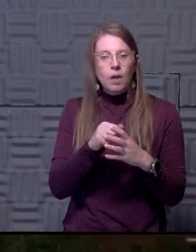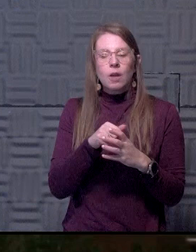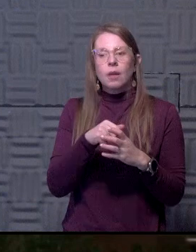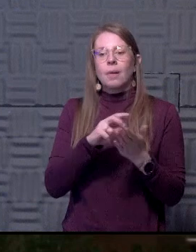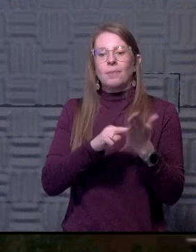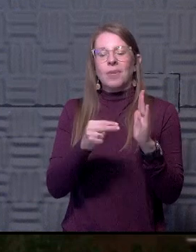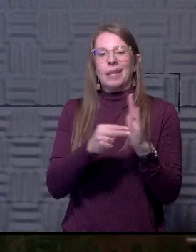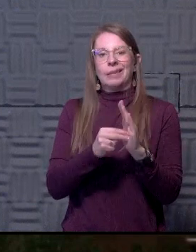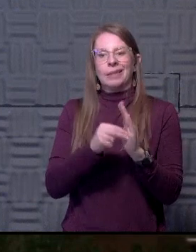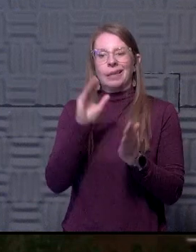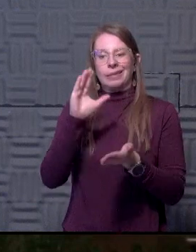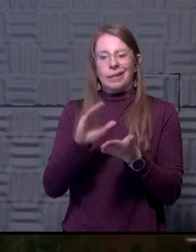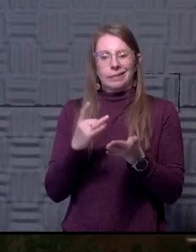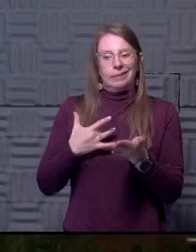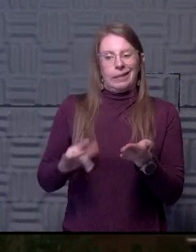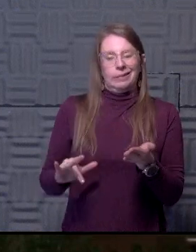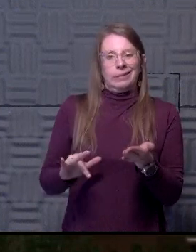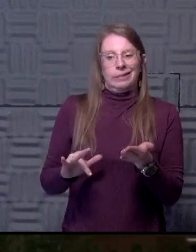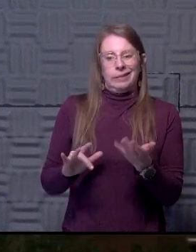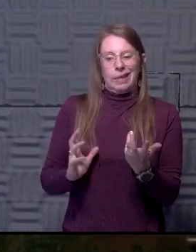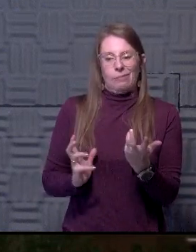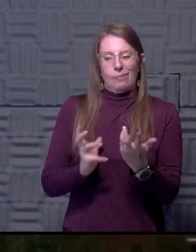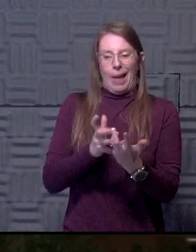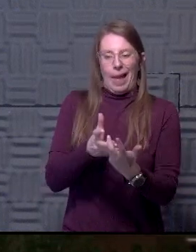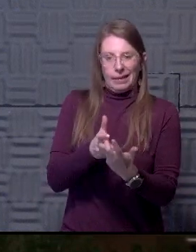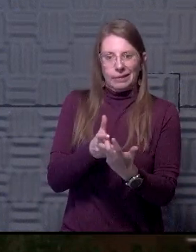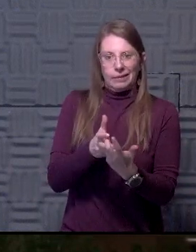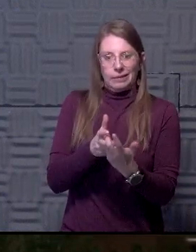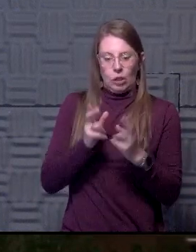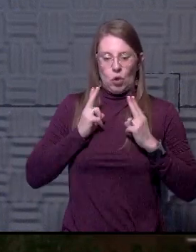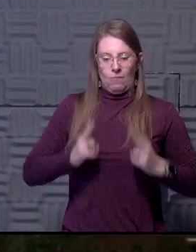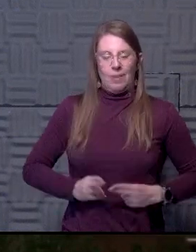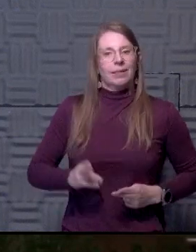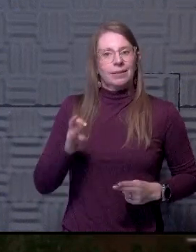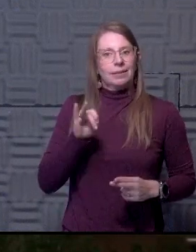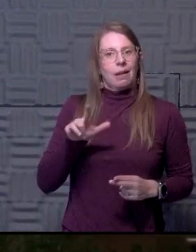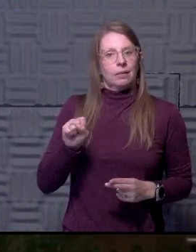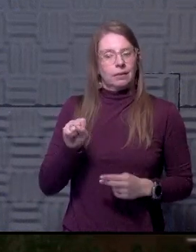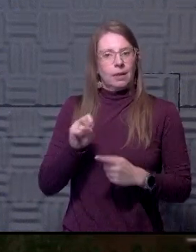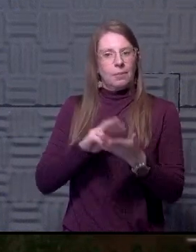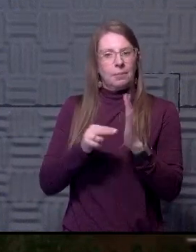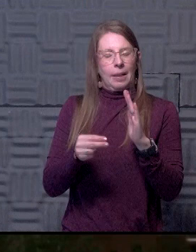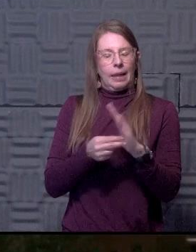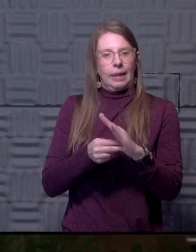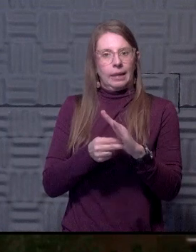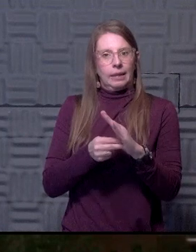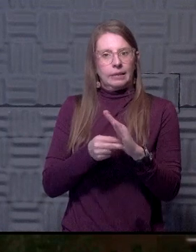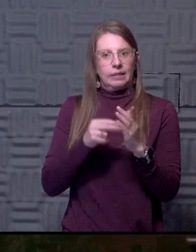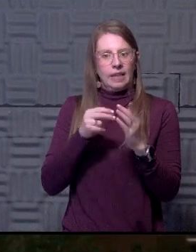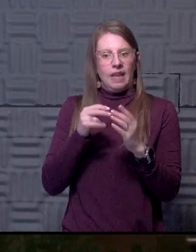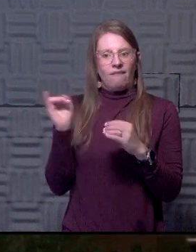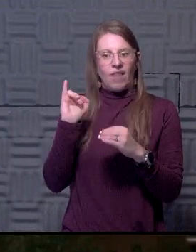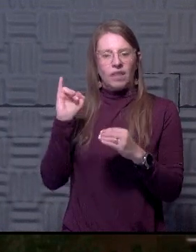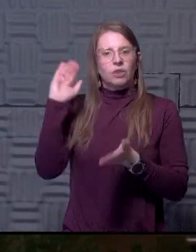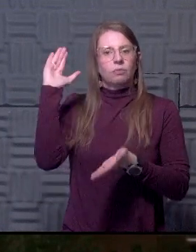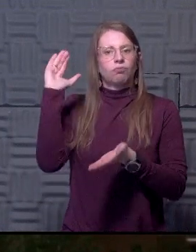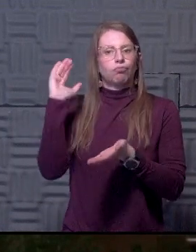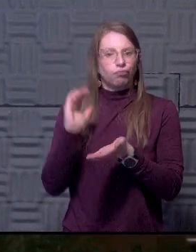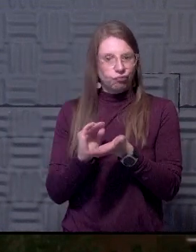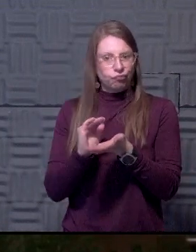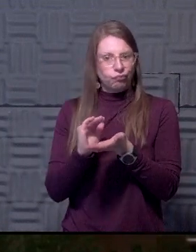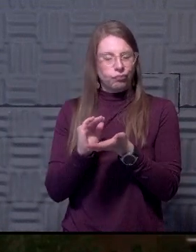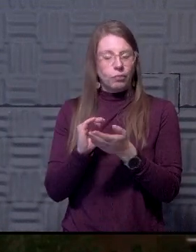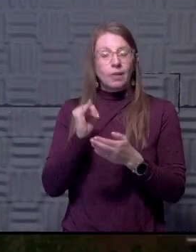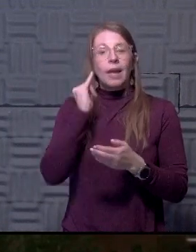less likely to be able to bind to the human cells, and therefore it'll be less infectious. But if it